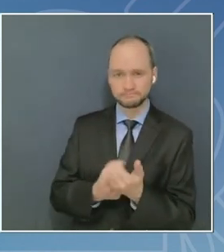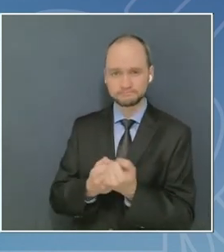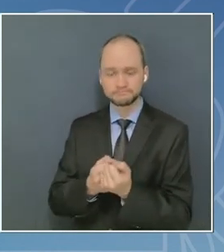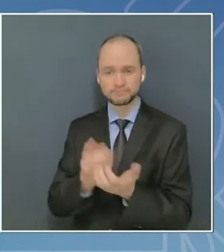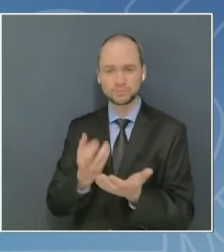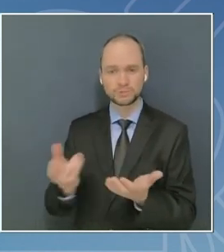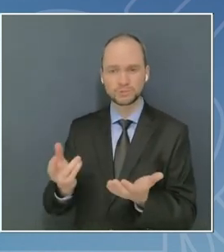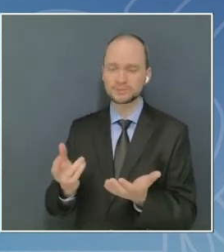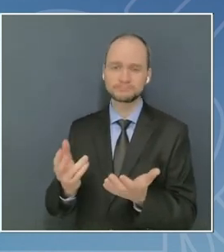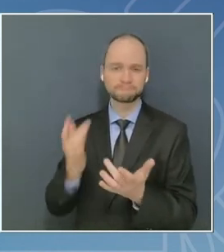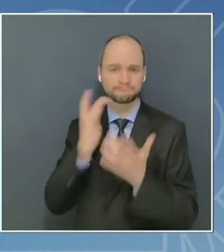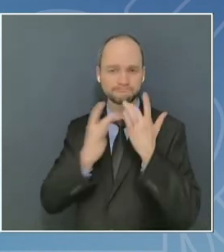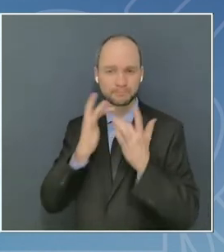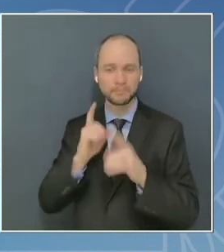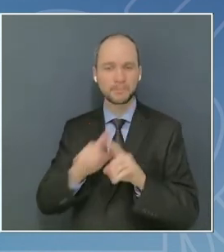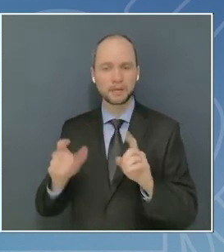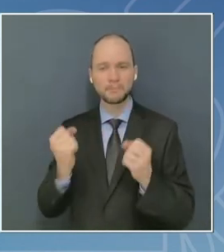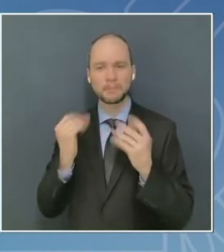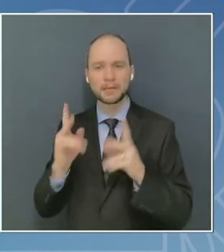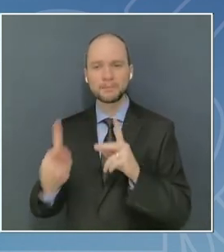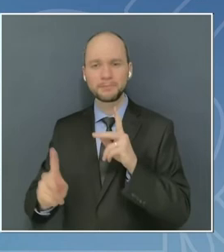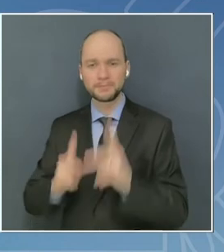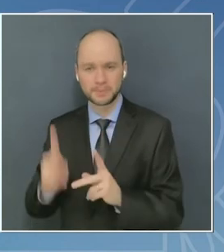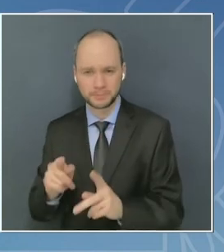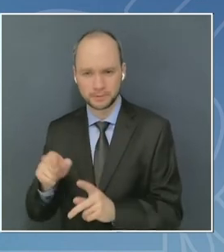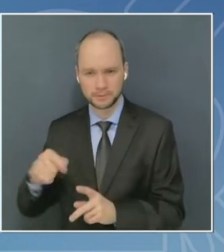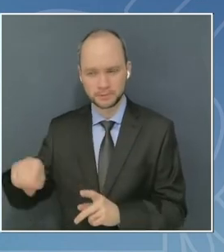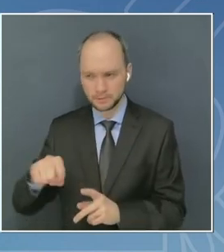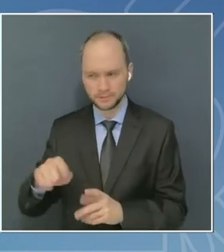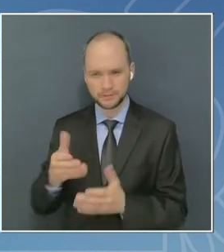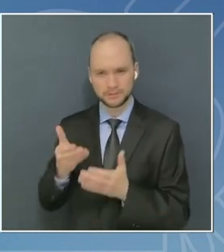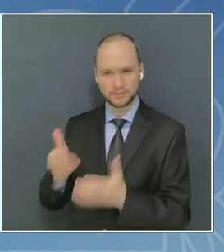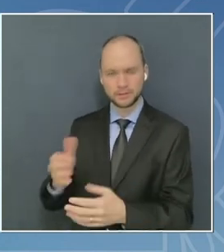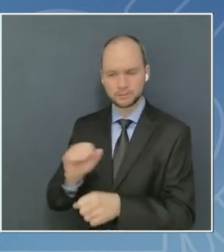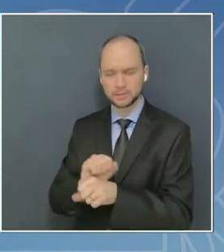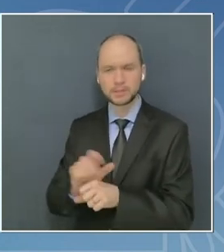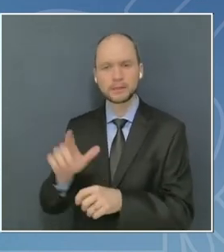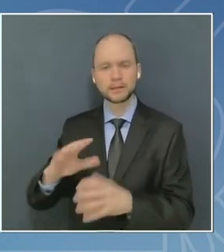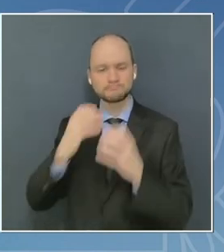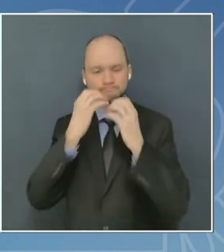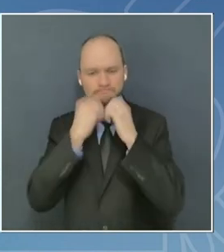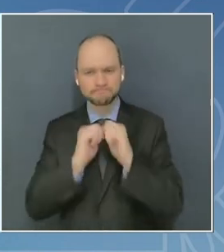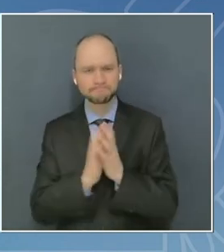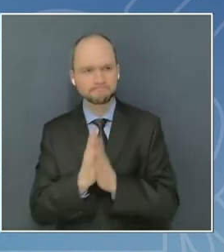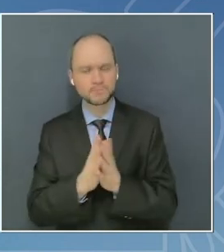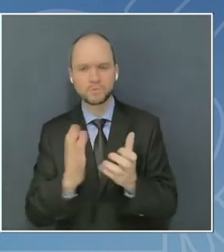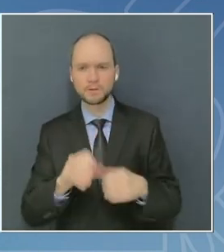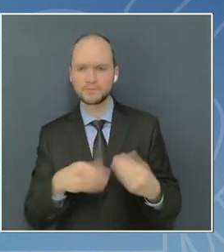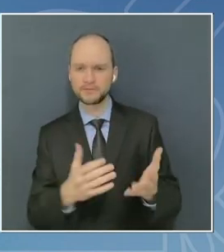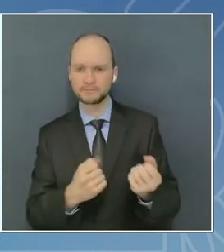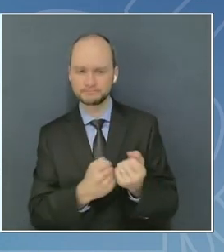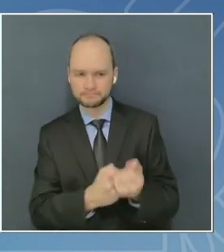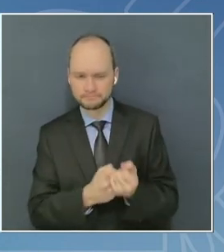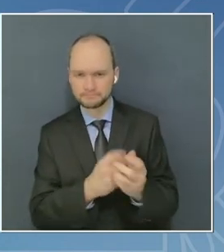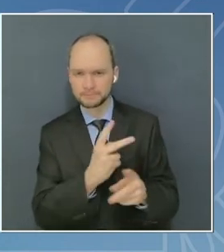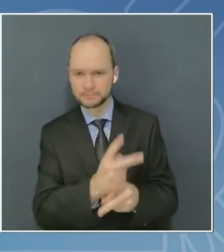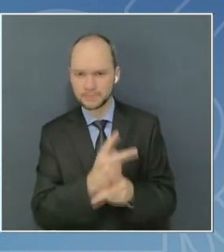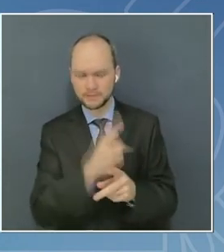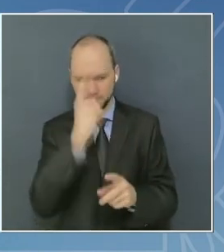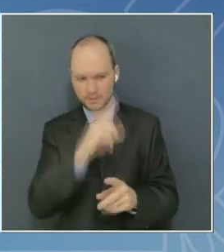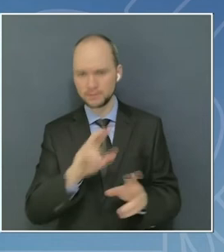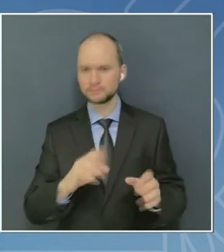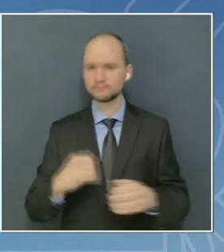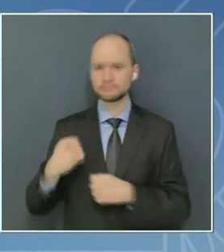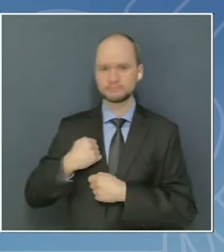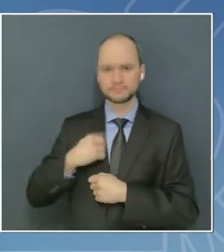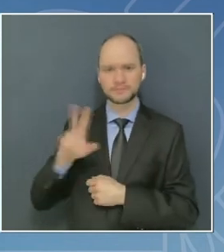people. A lot of people who cared passionately about taking care of our veterans and providing the best quality care. And over the period of a